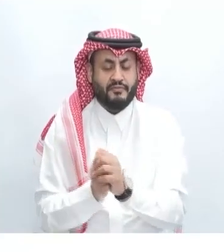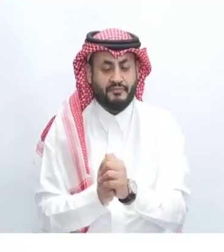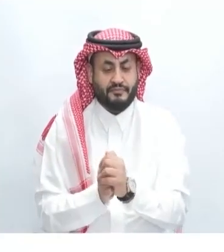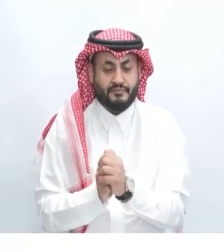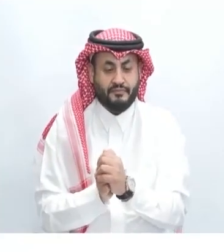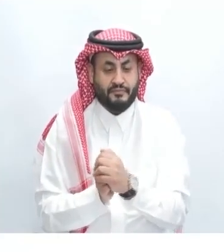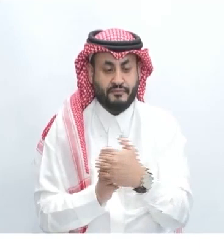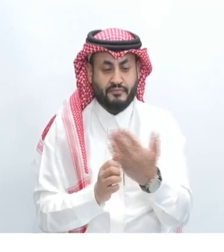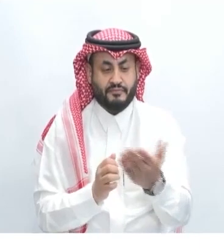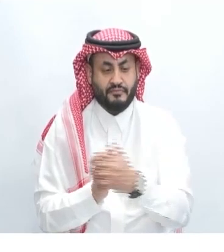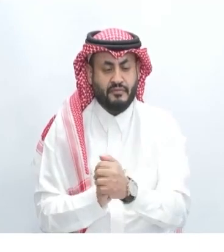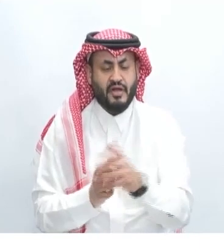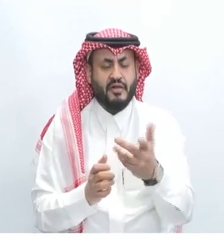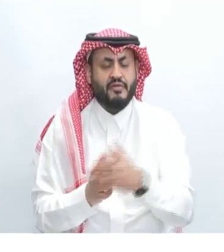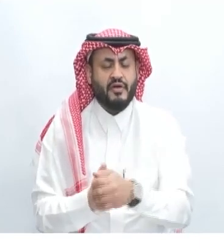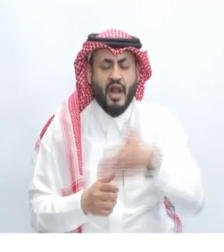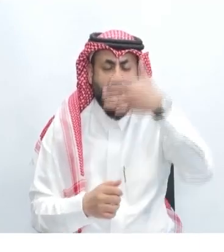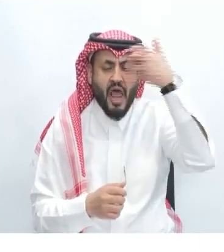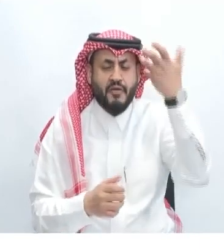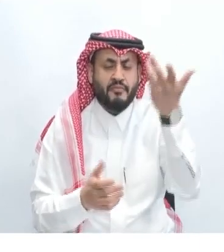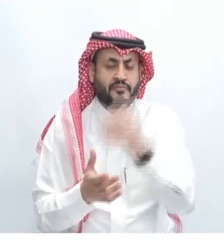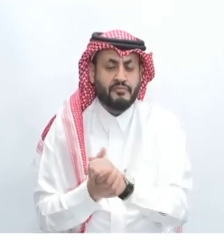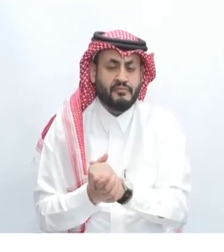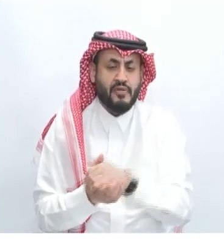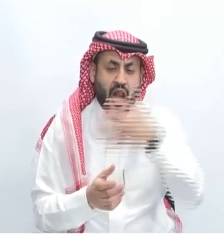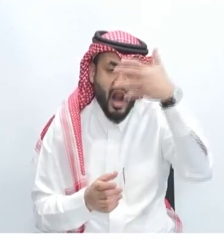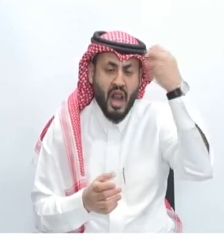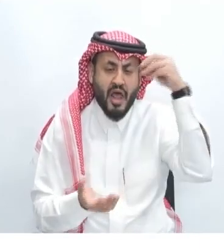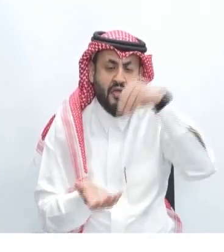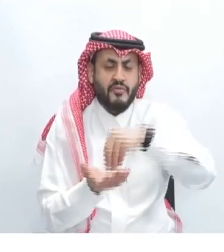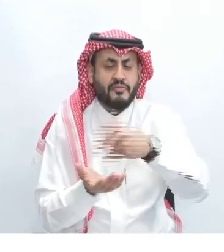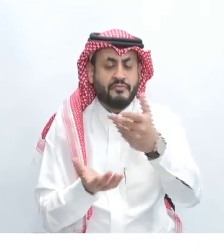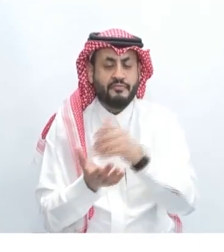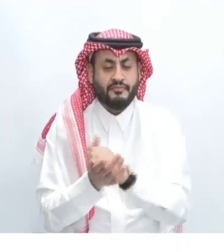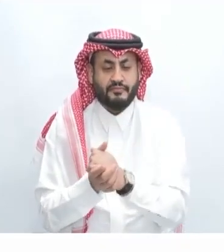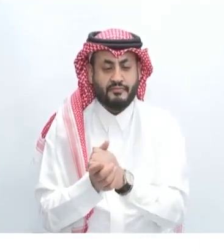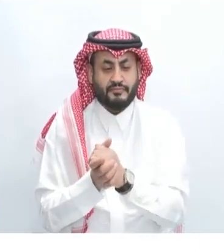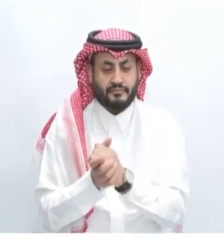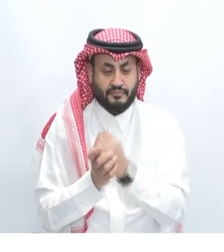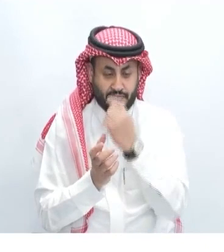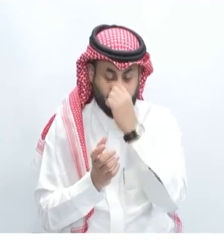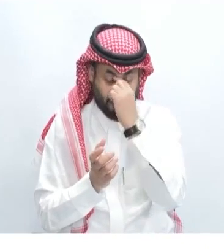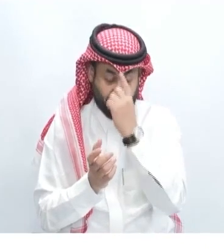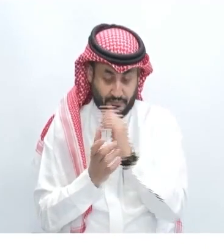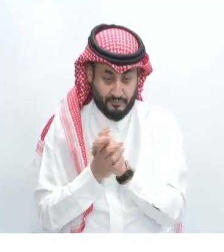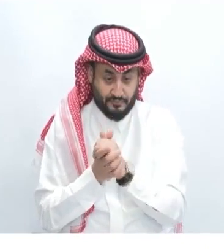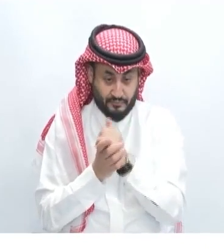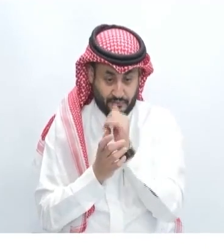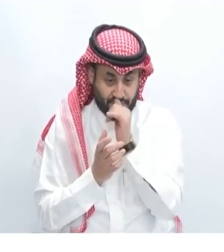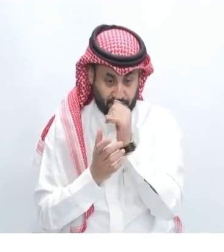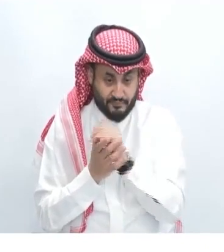reminder, when I ask, "Where is the lion?" Where is the lion?